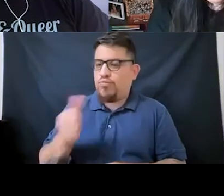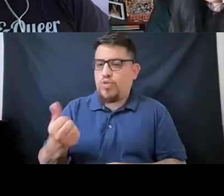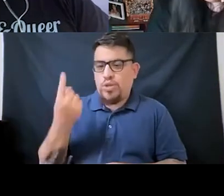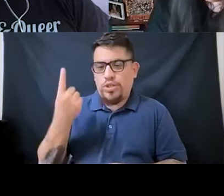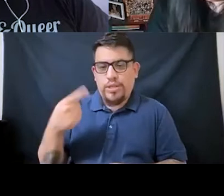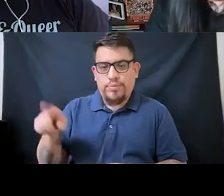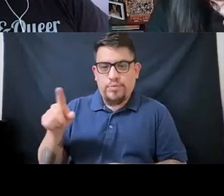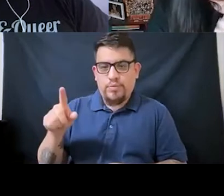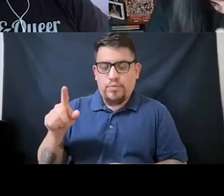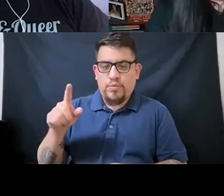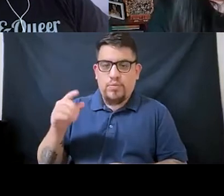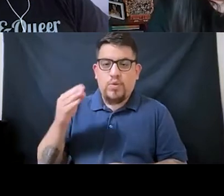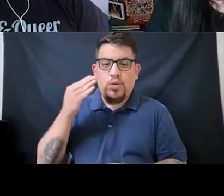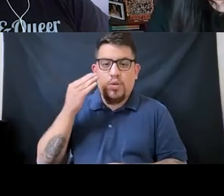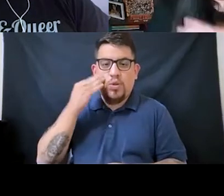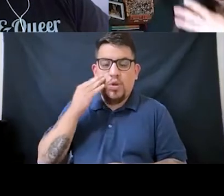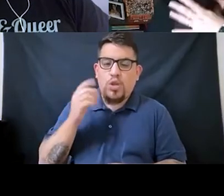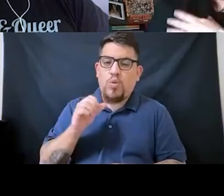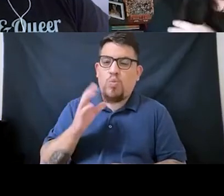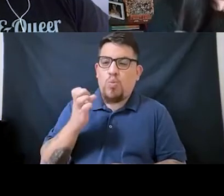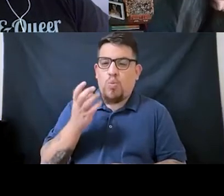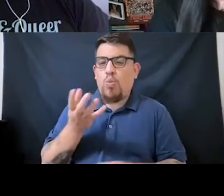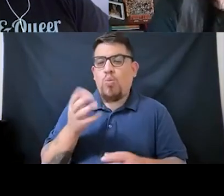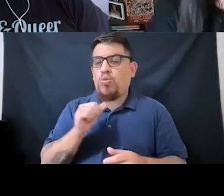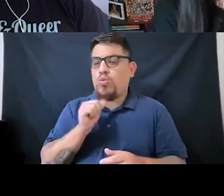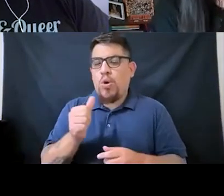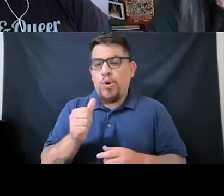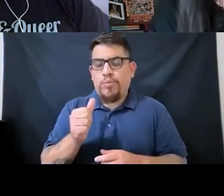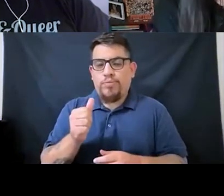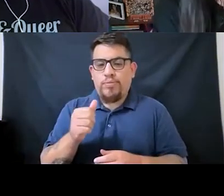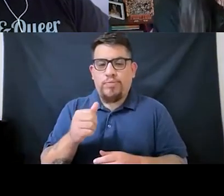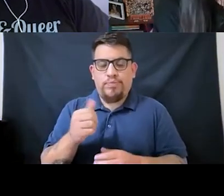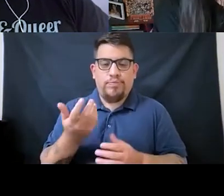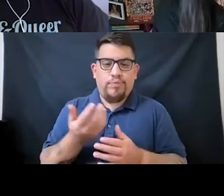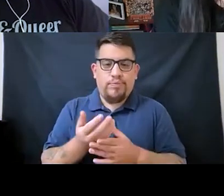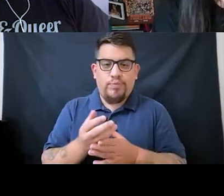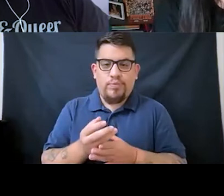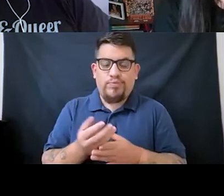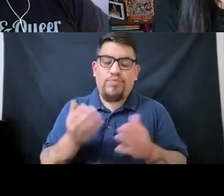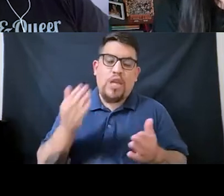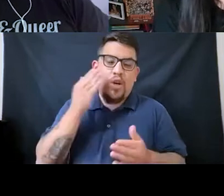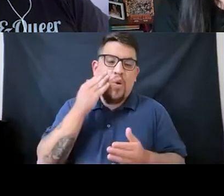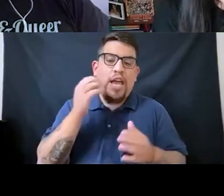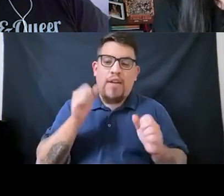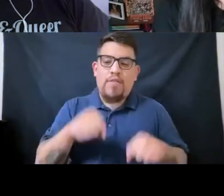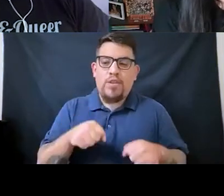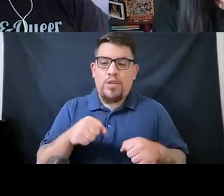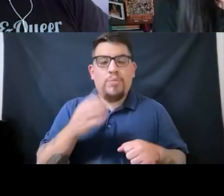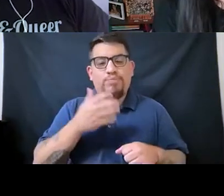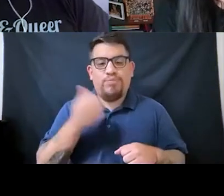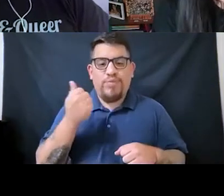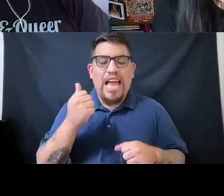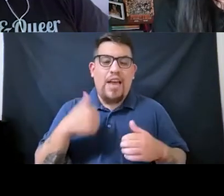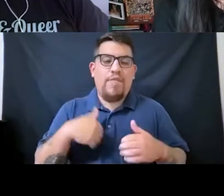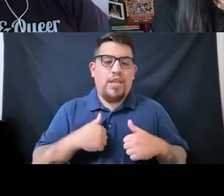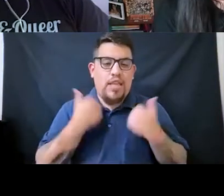know this won't go away, I tell him. I know, he shrugs. I have to see if I can live with that. We